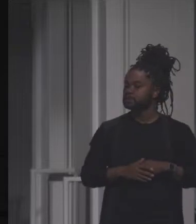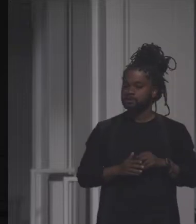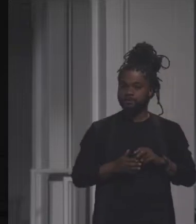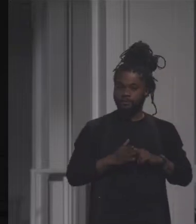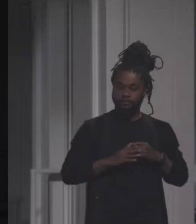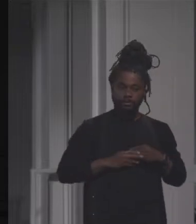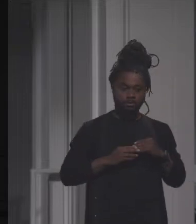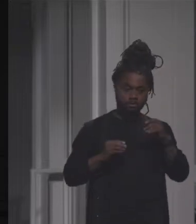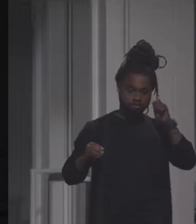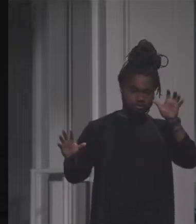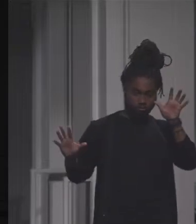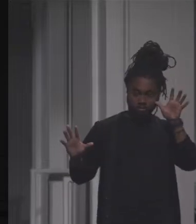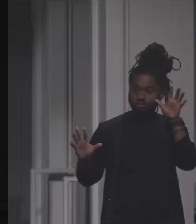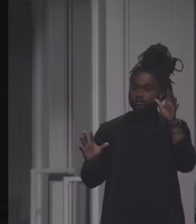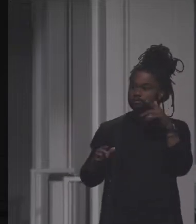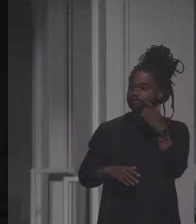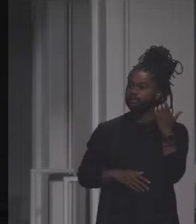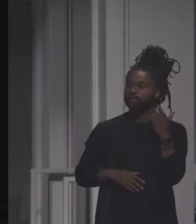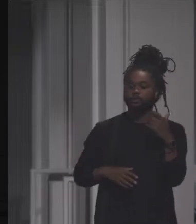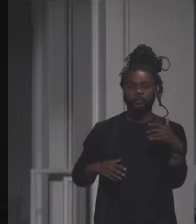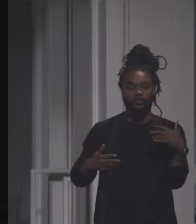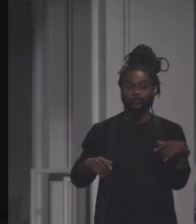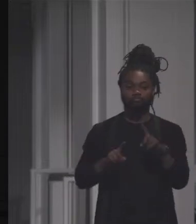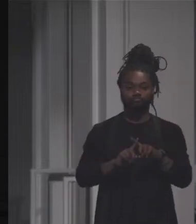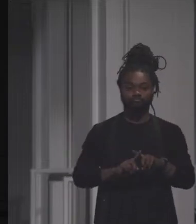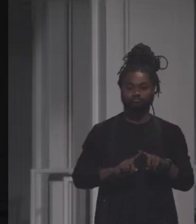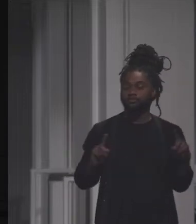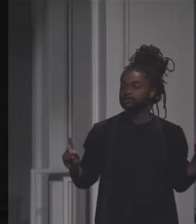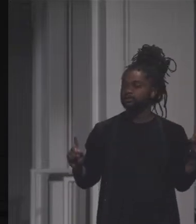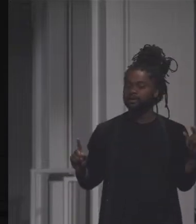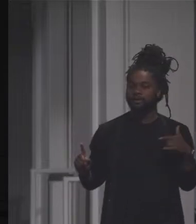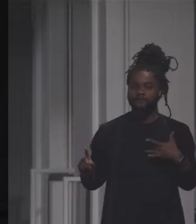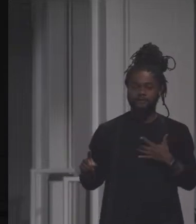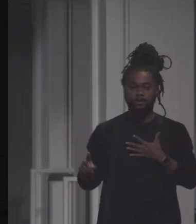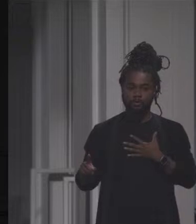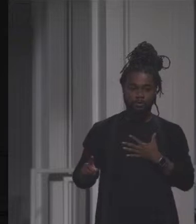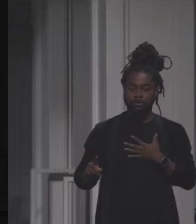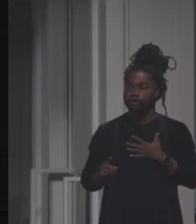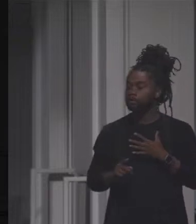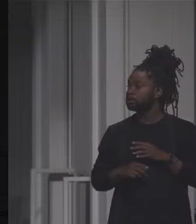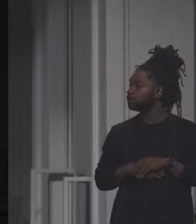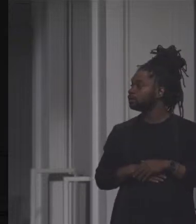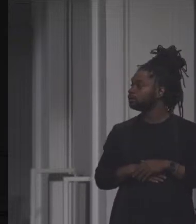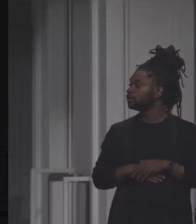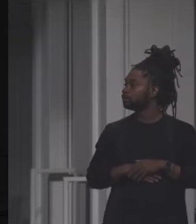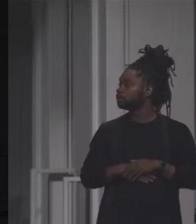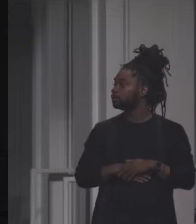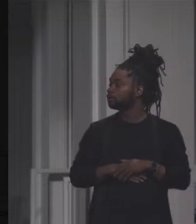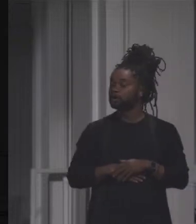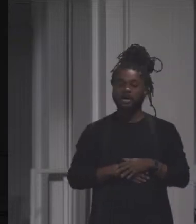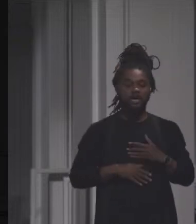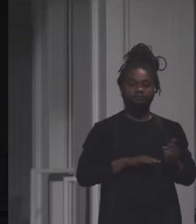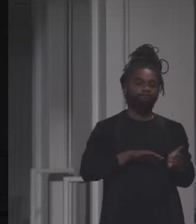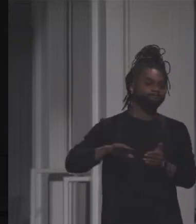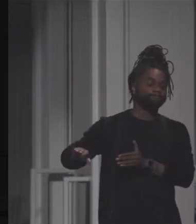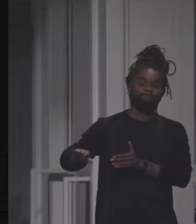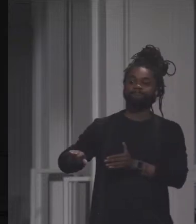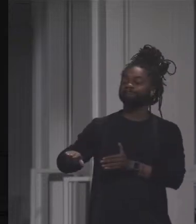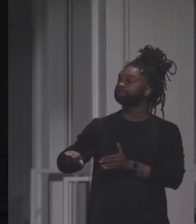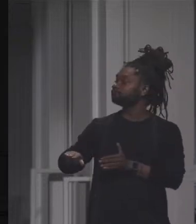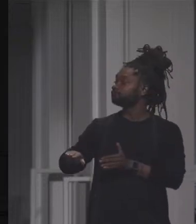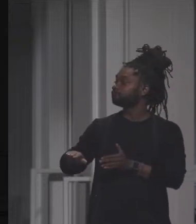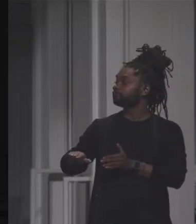crazy, because they were so different. In fact, it drove me so crazy that in the end I just put all those aside,